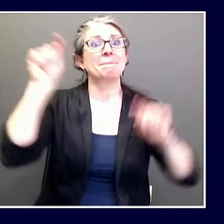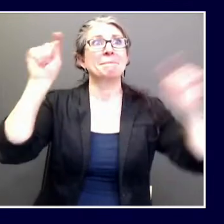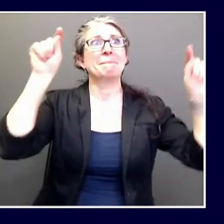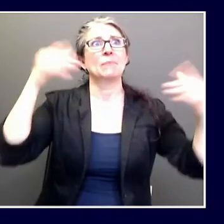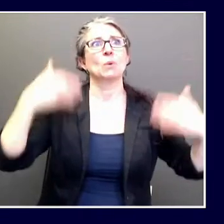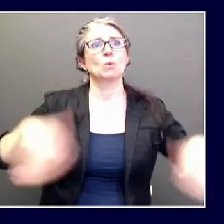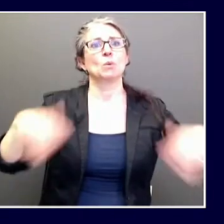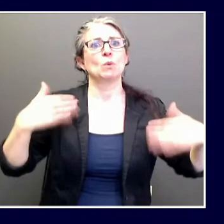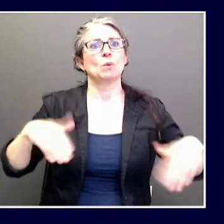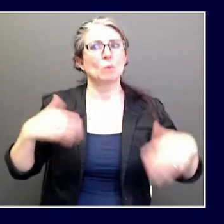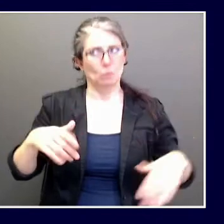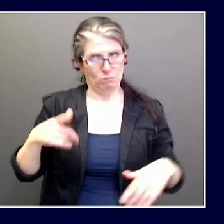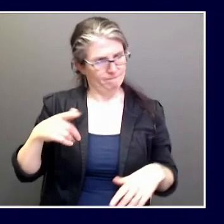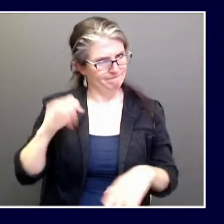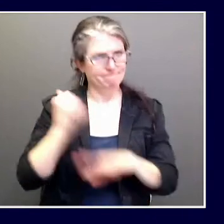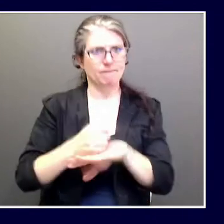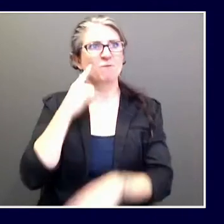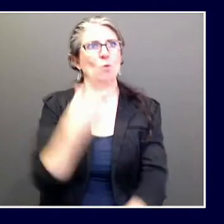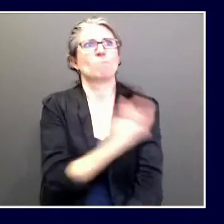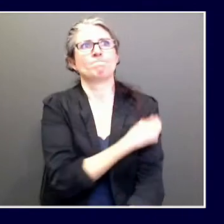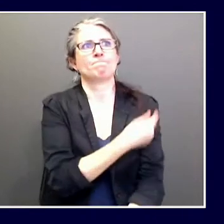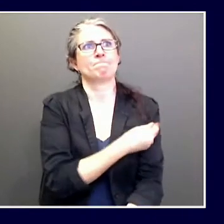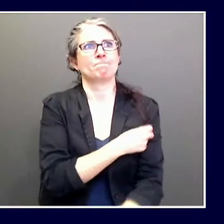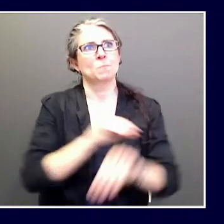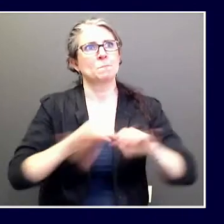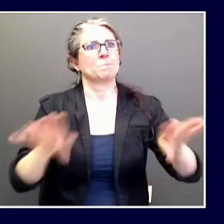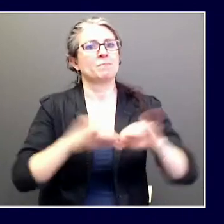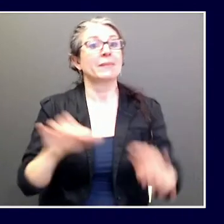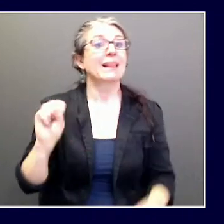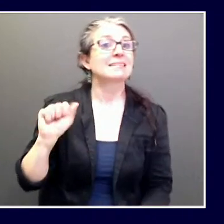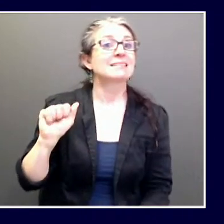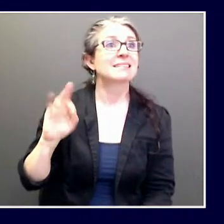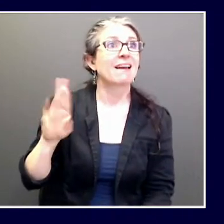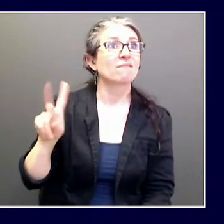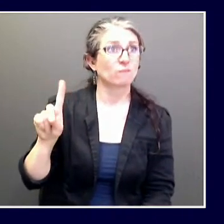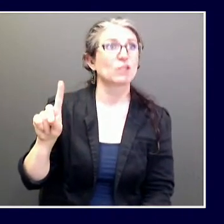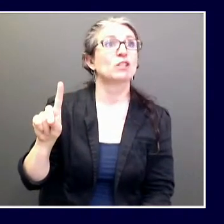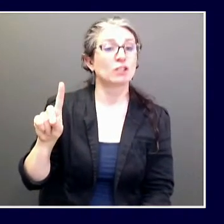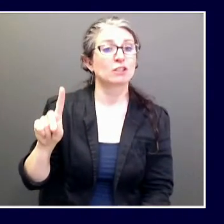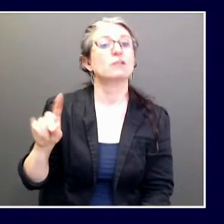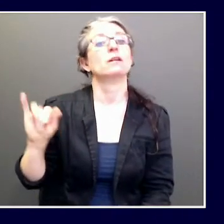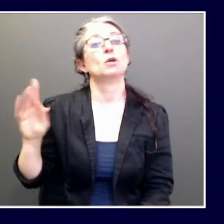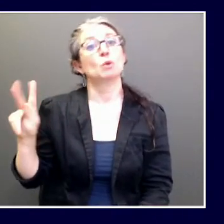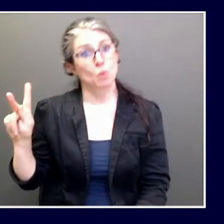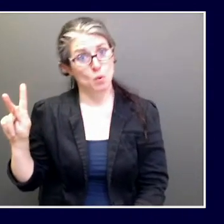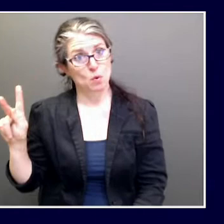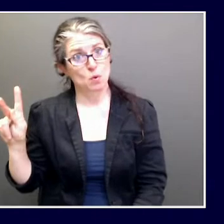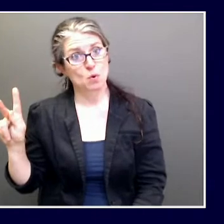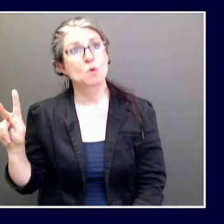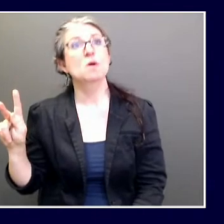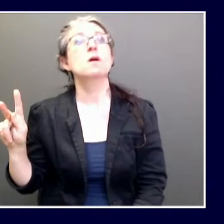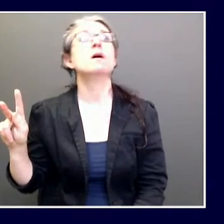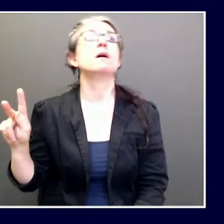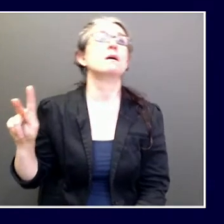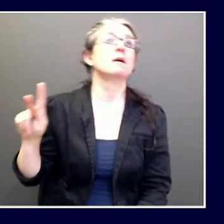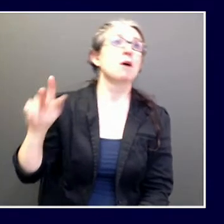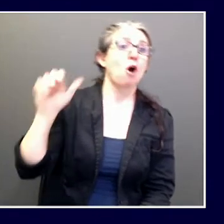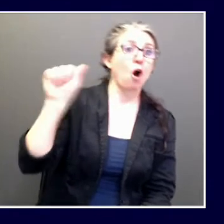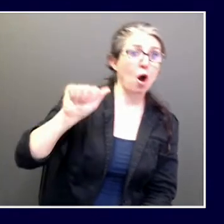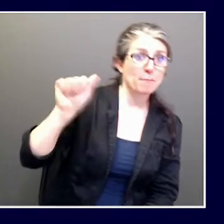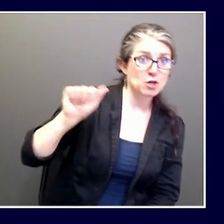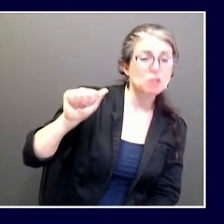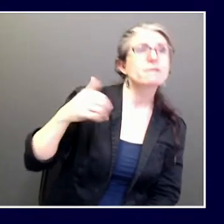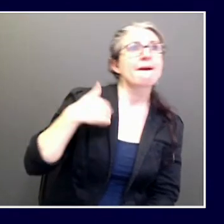the site in Sanford, operated by York County EMA, the site in Auburn at the Auburn Mall, operated principally by Central